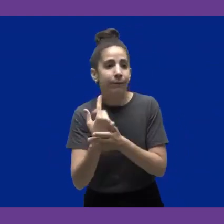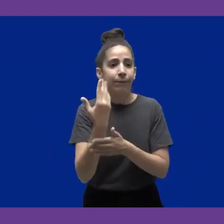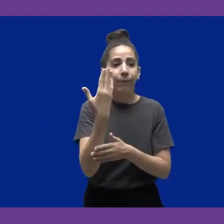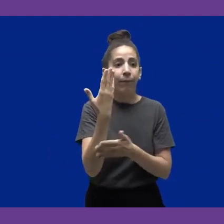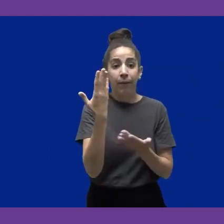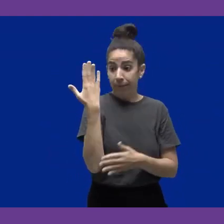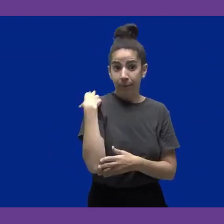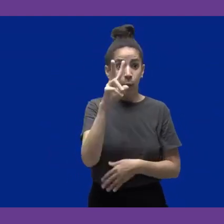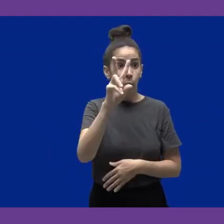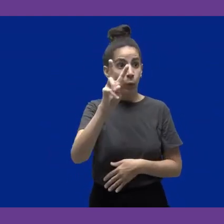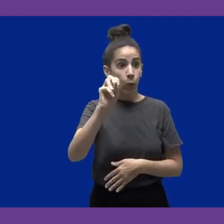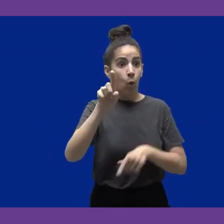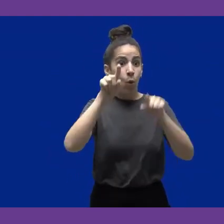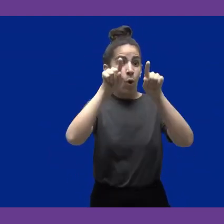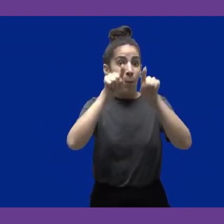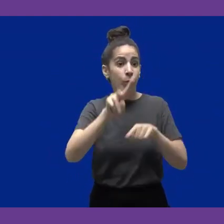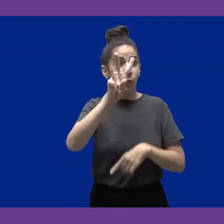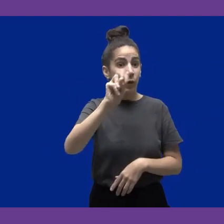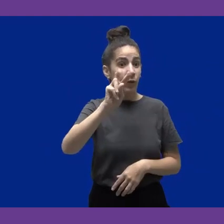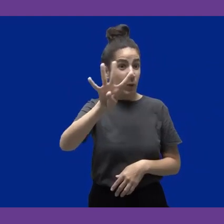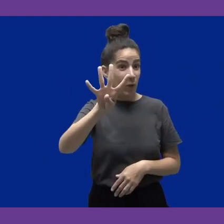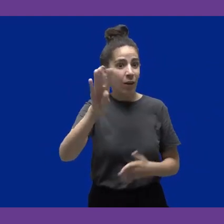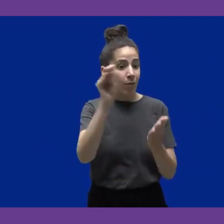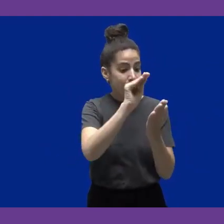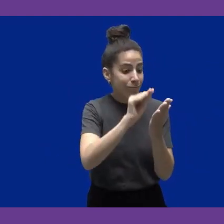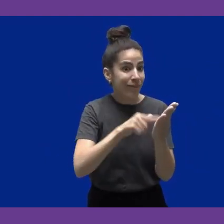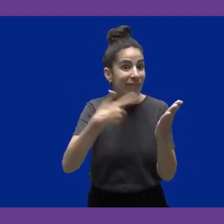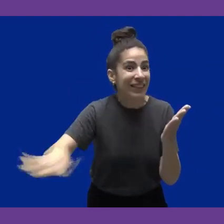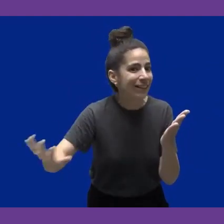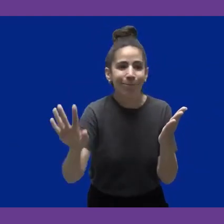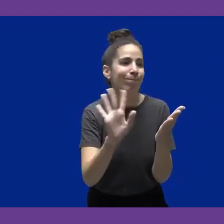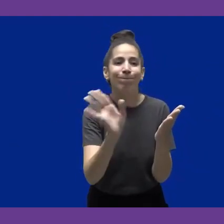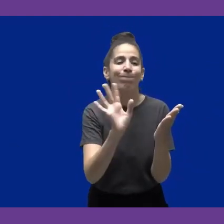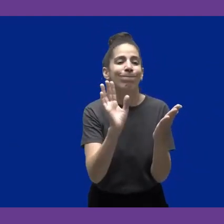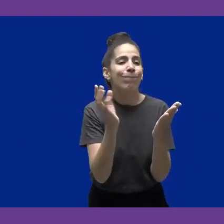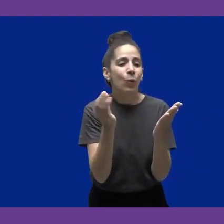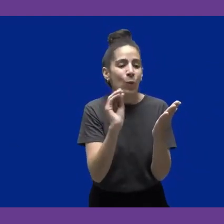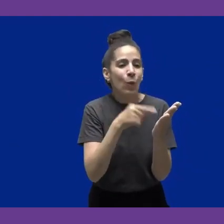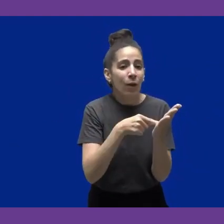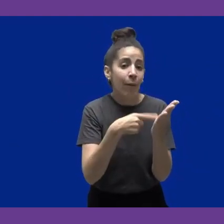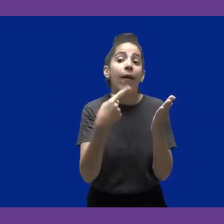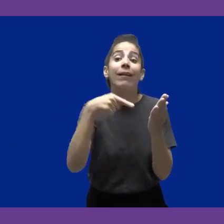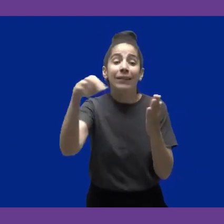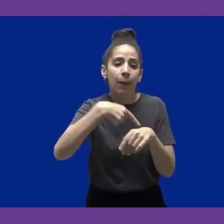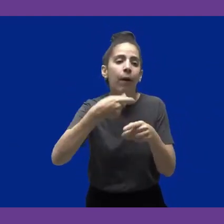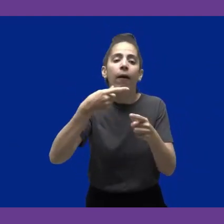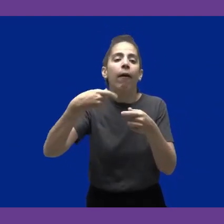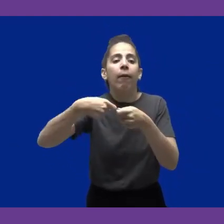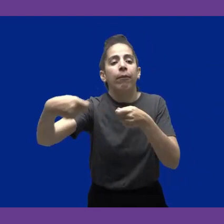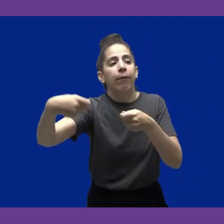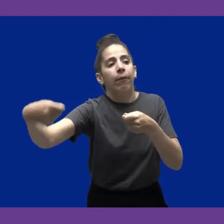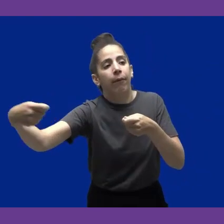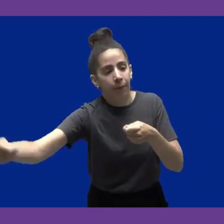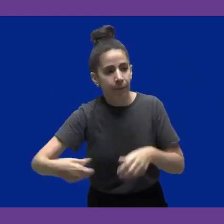draft is going to be produced has been produced the 12th of June of this year. So as